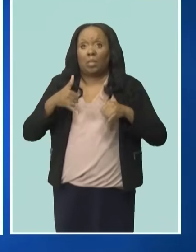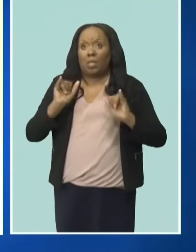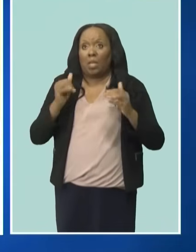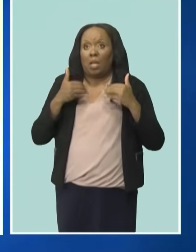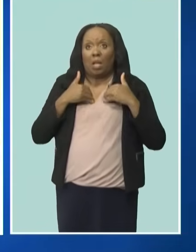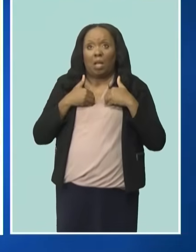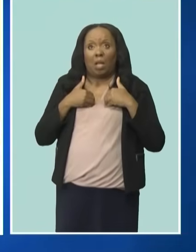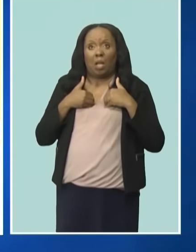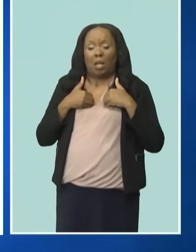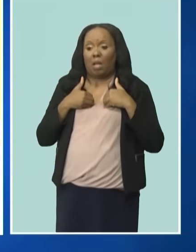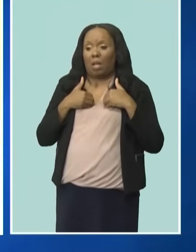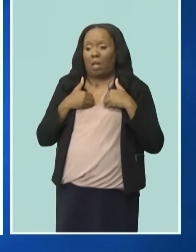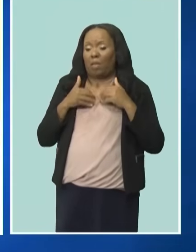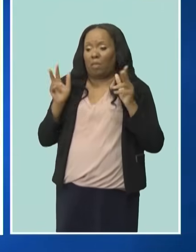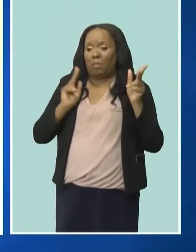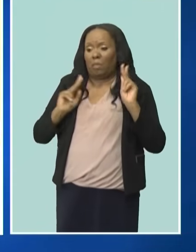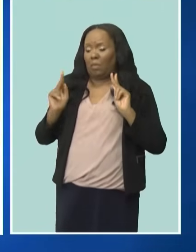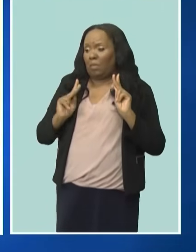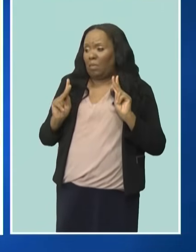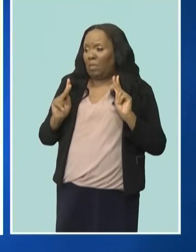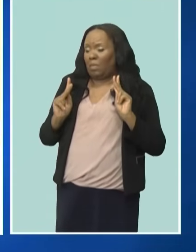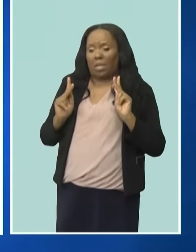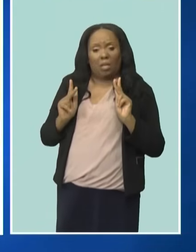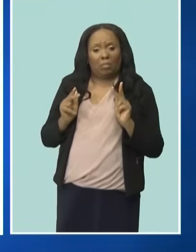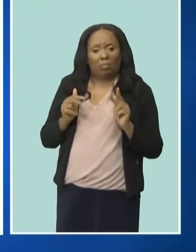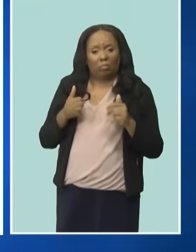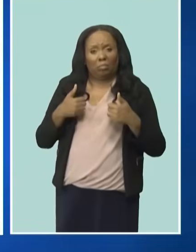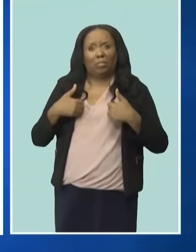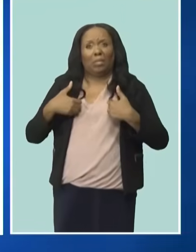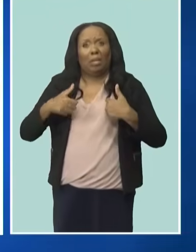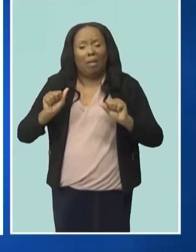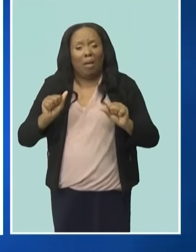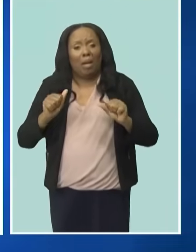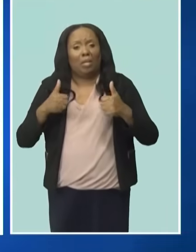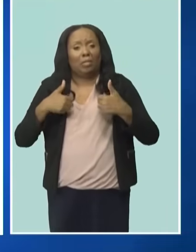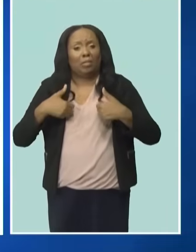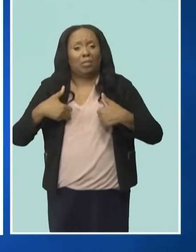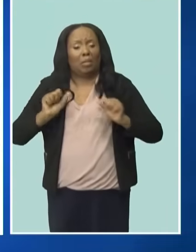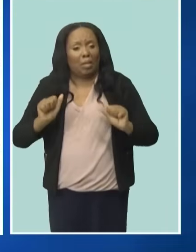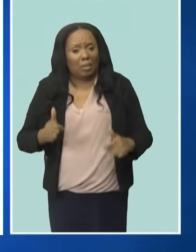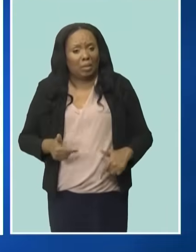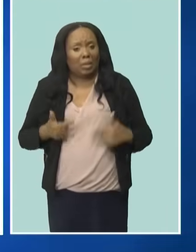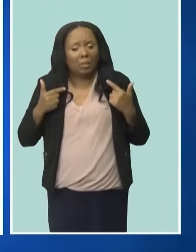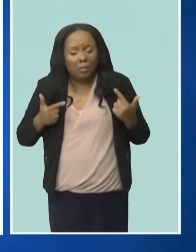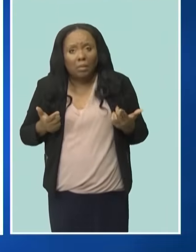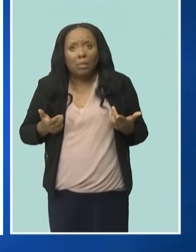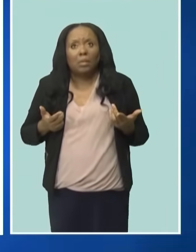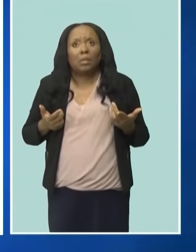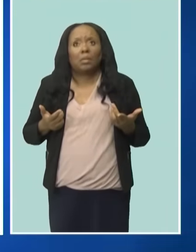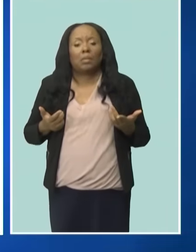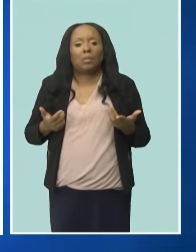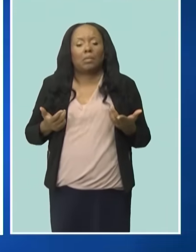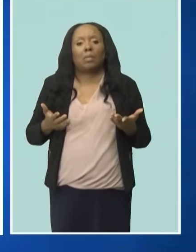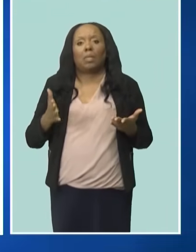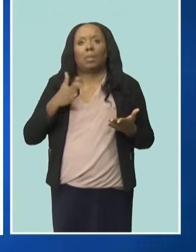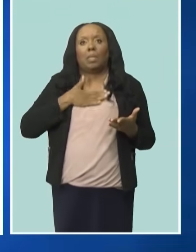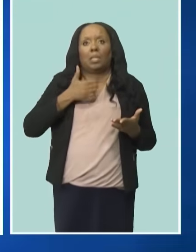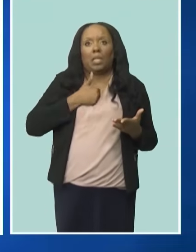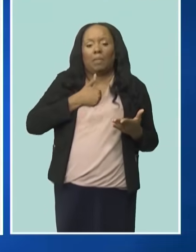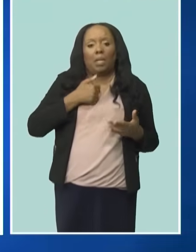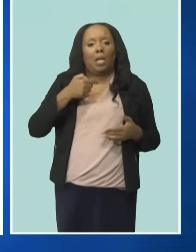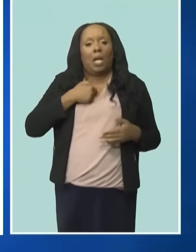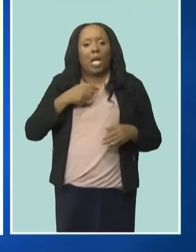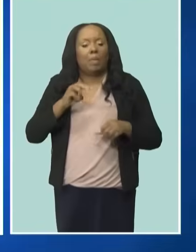and unheard, and in many ways unconsoled too? I ask myself, will we, as I do this for myself because I'm also a